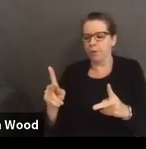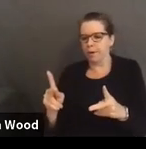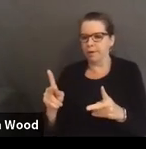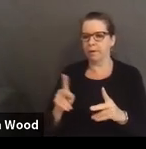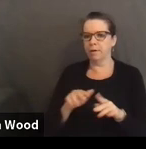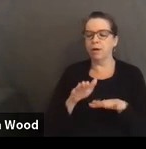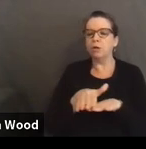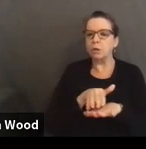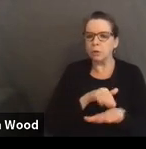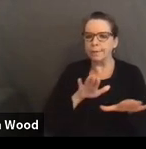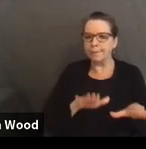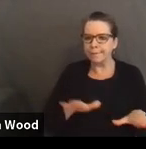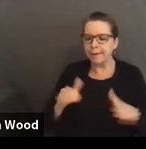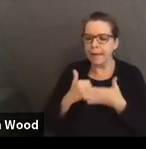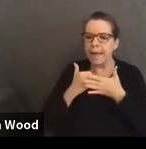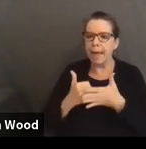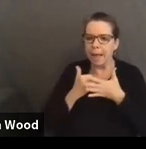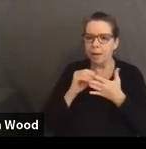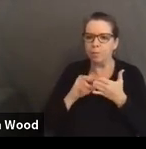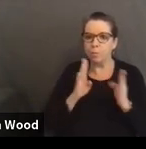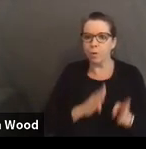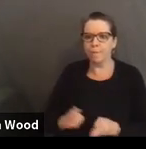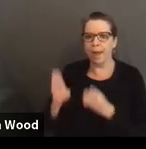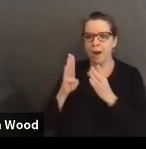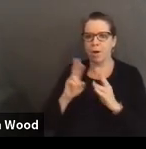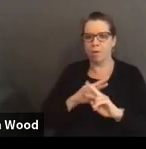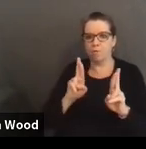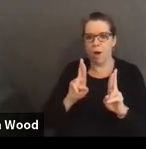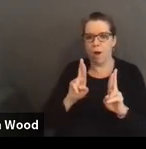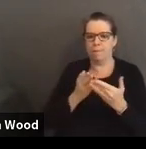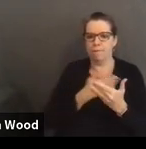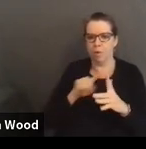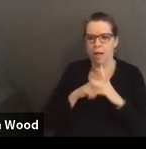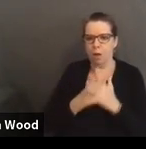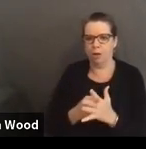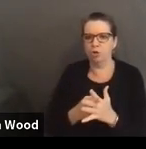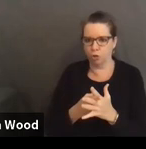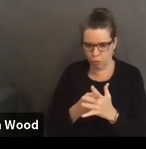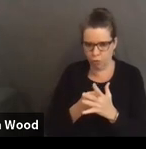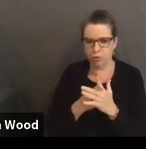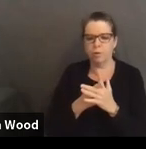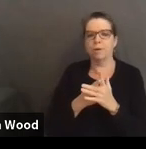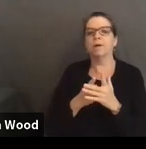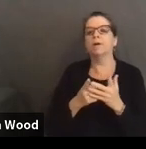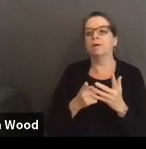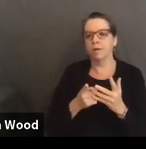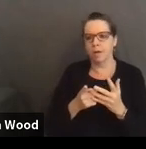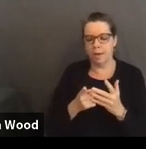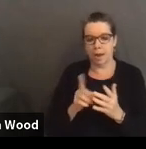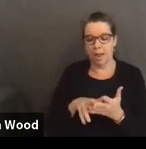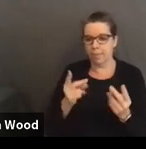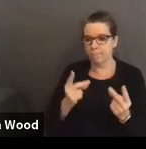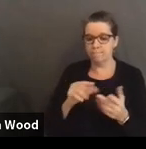slow down and help students prepare and launch to immediately begin learning with their new